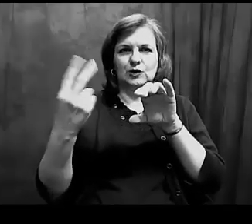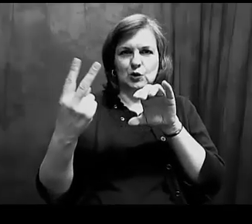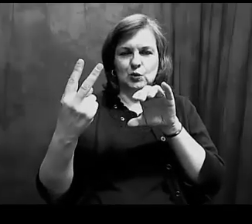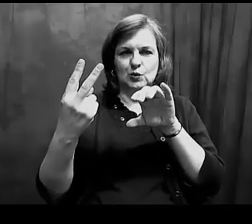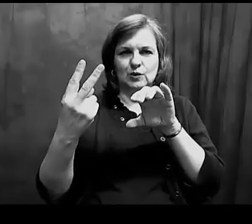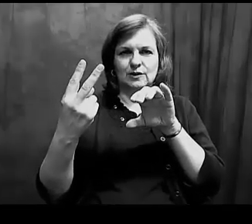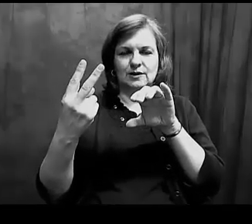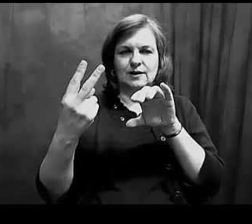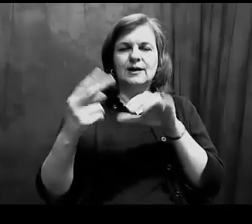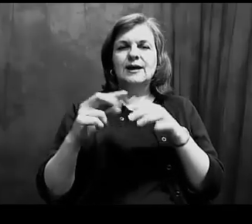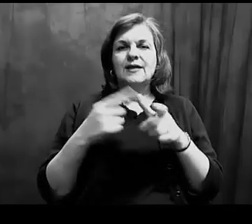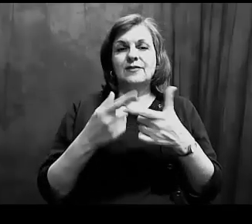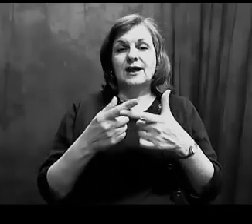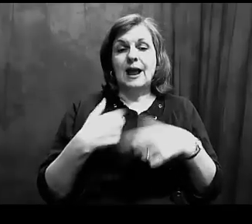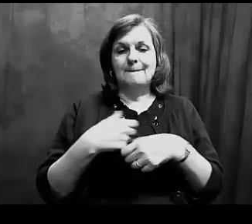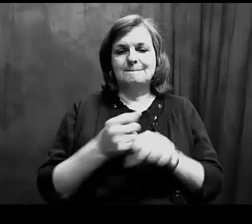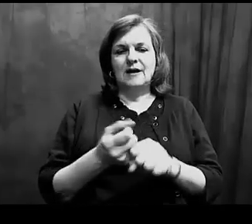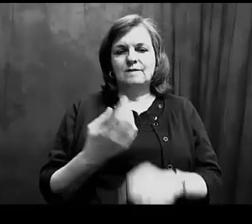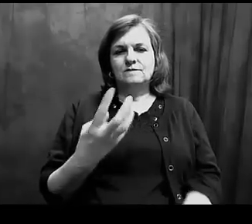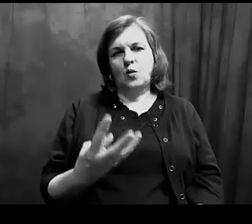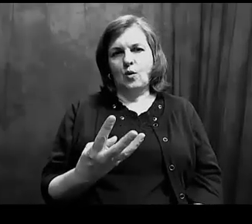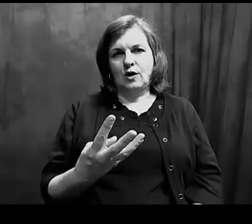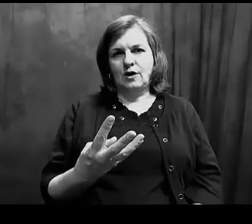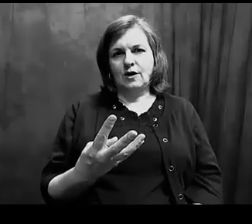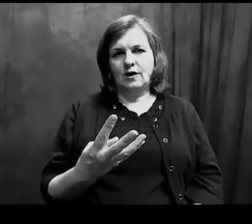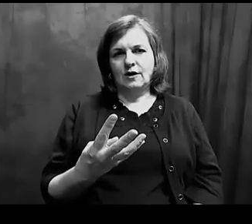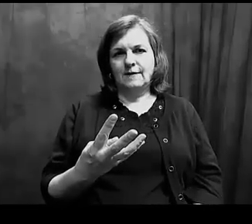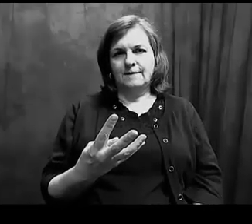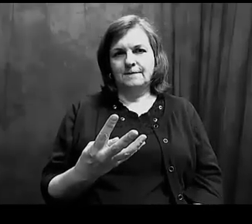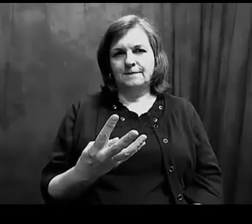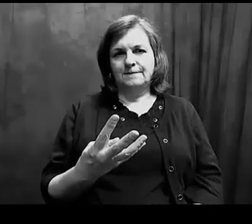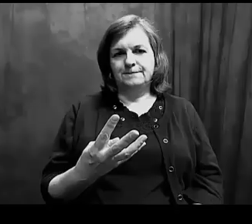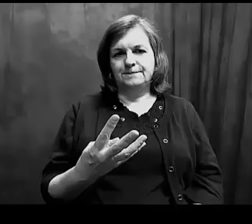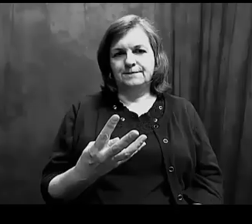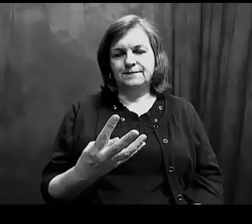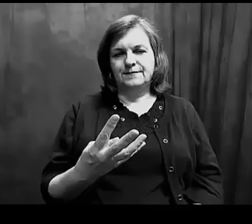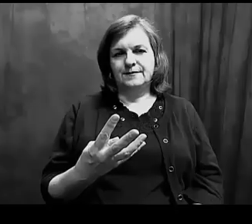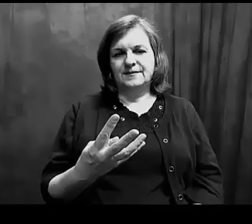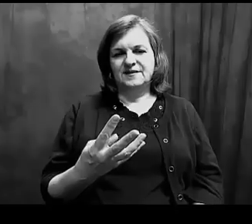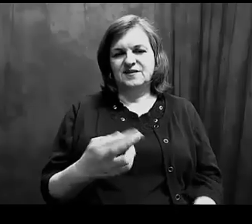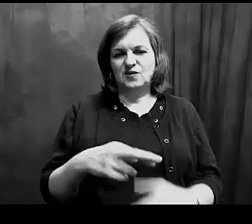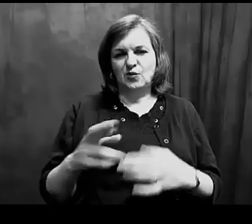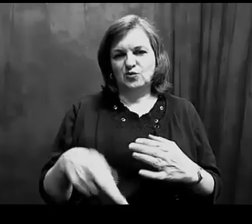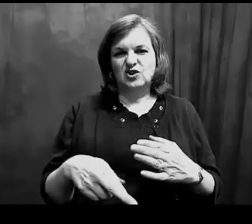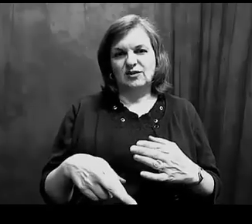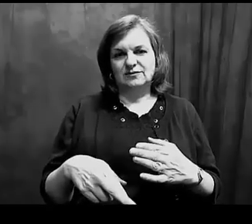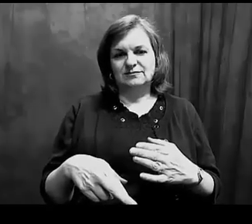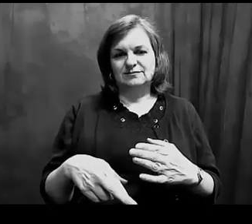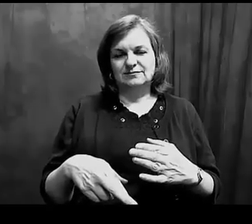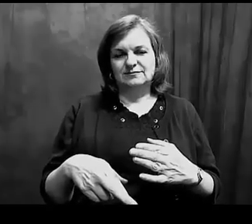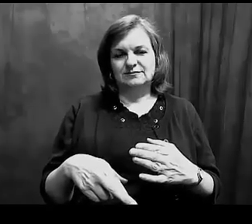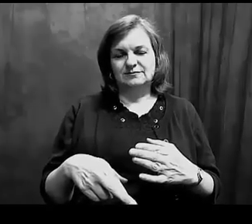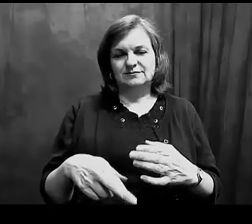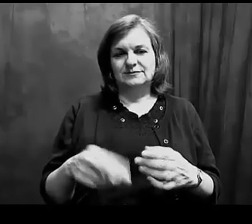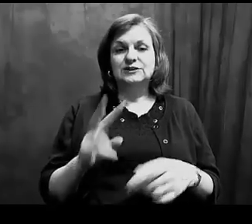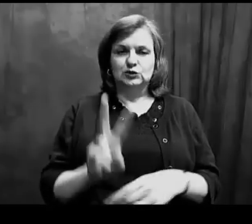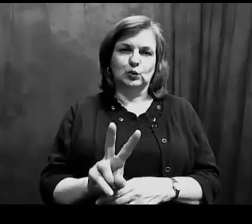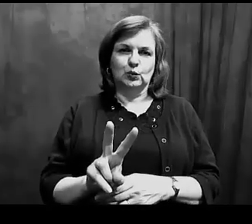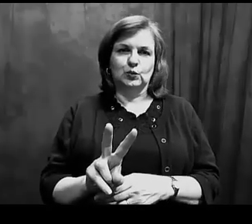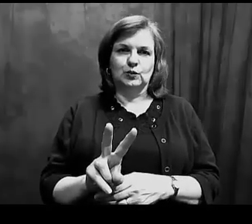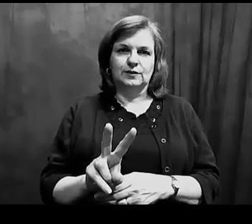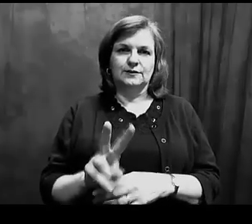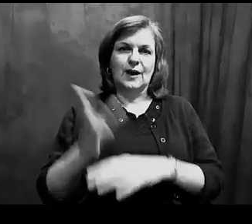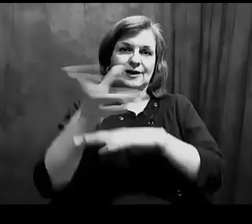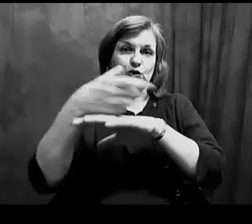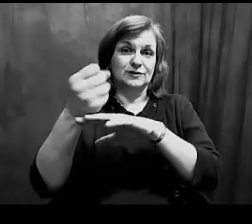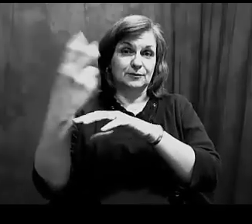Well, I put in 2, which means I've lost 2 from my system. I make 4. In the end, I